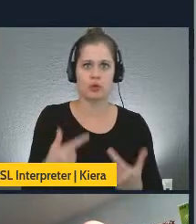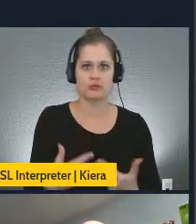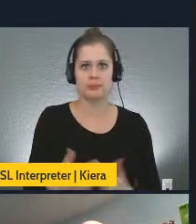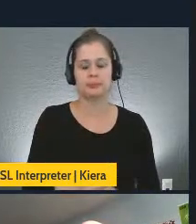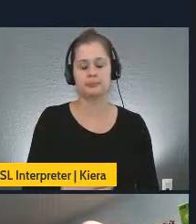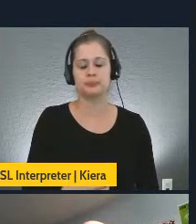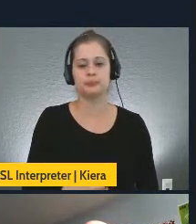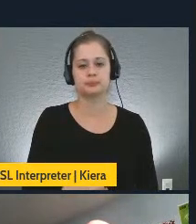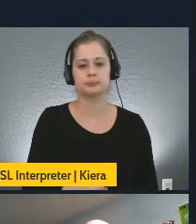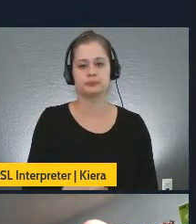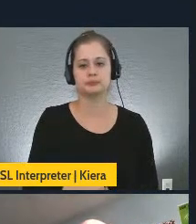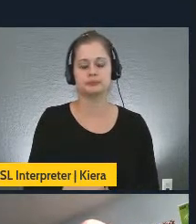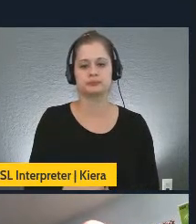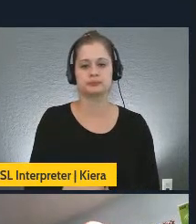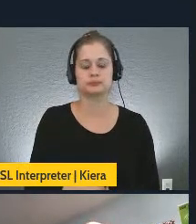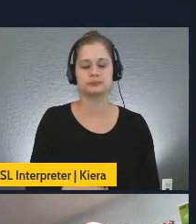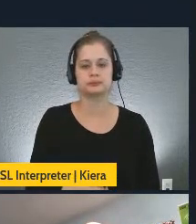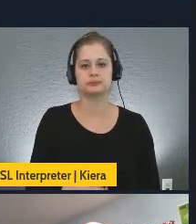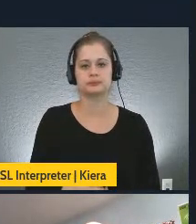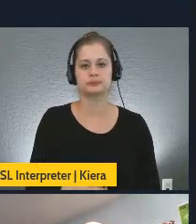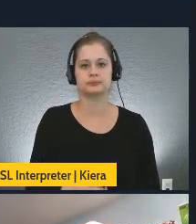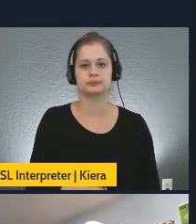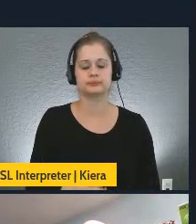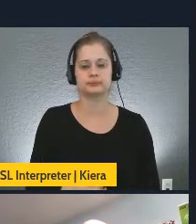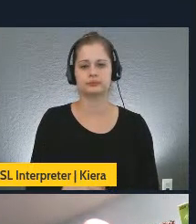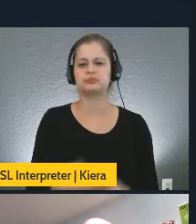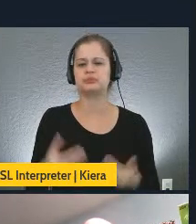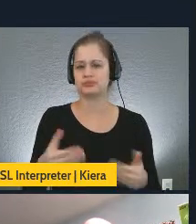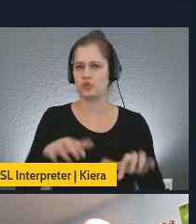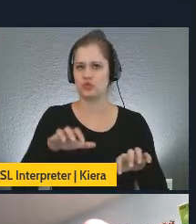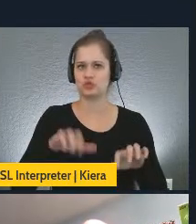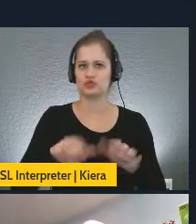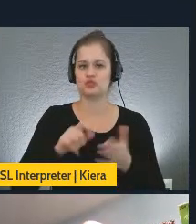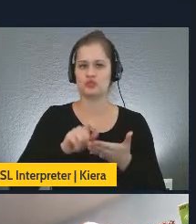So let's write our test.